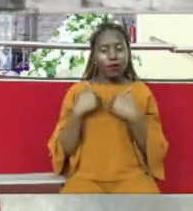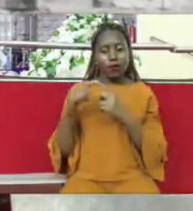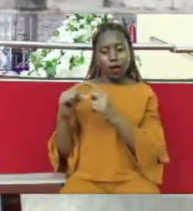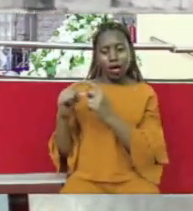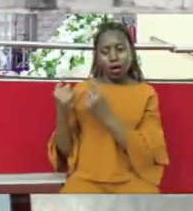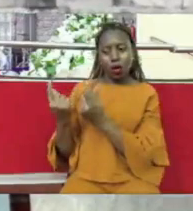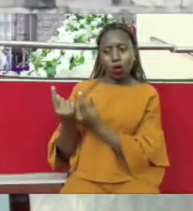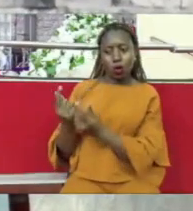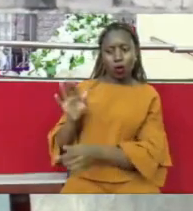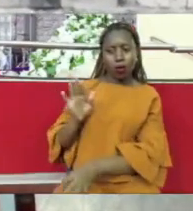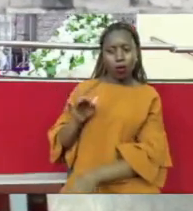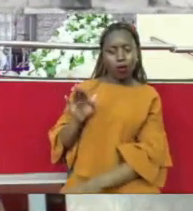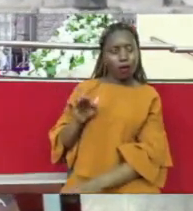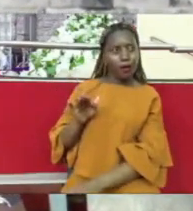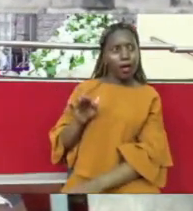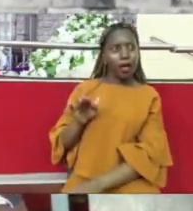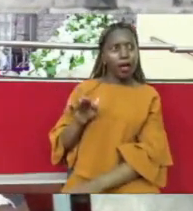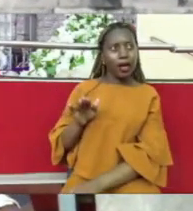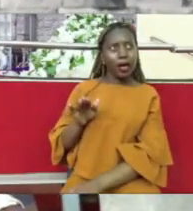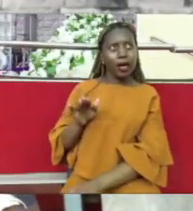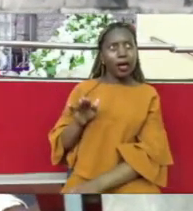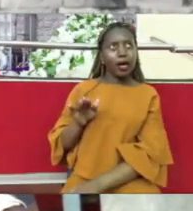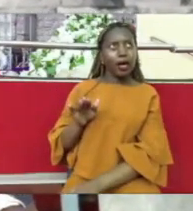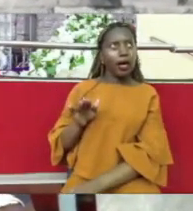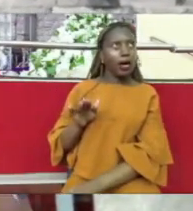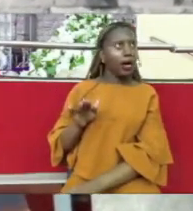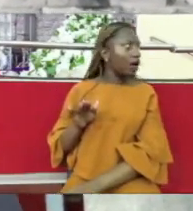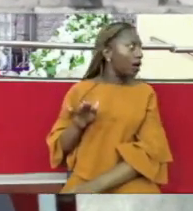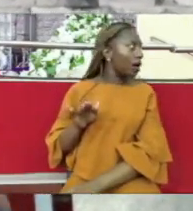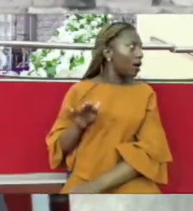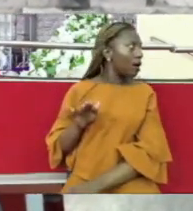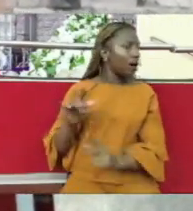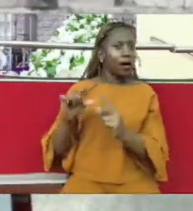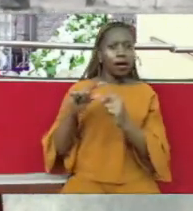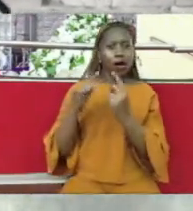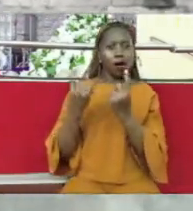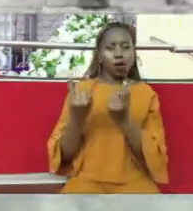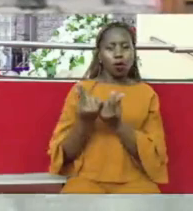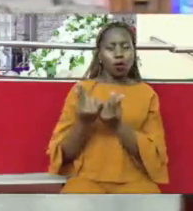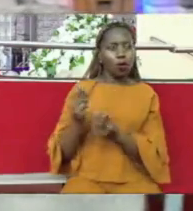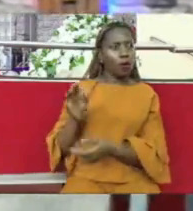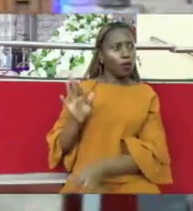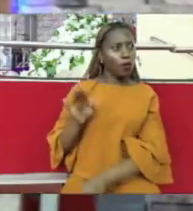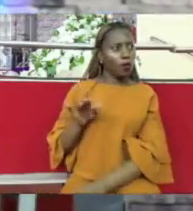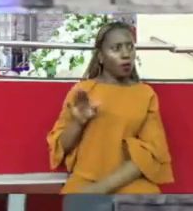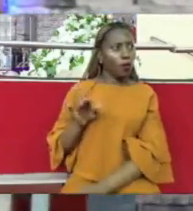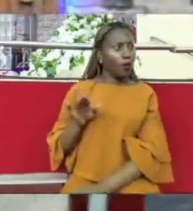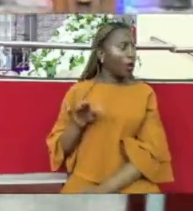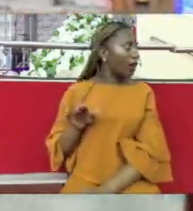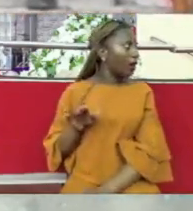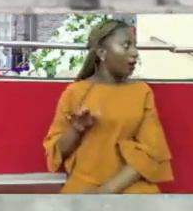they came today. Do we have certain women in the house? There are certain women. Can they rise up? Certain women. Kina dada